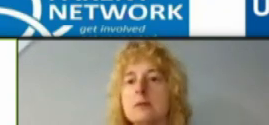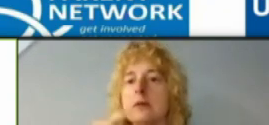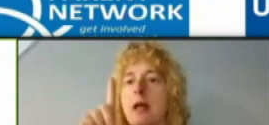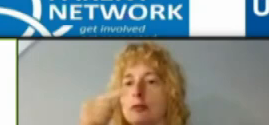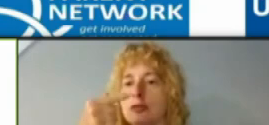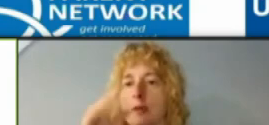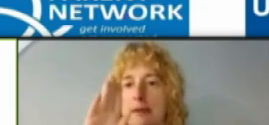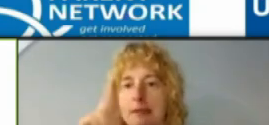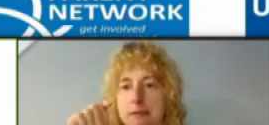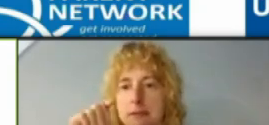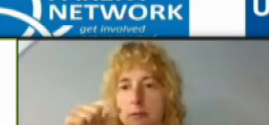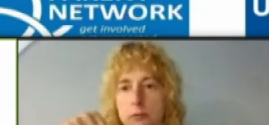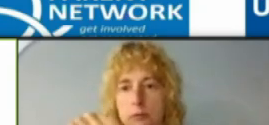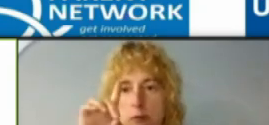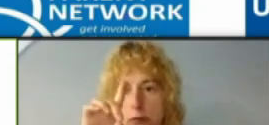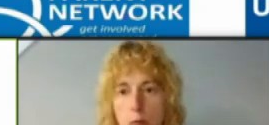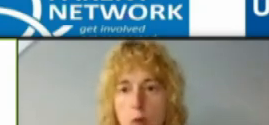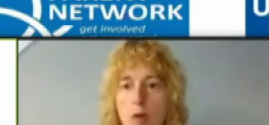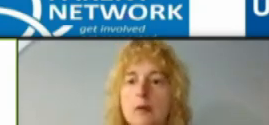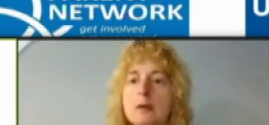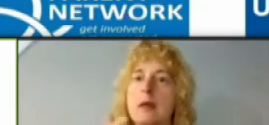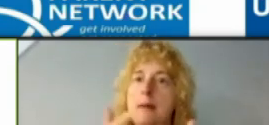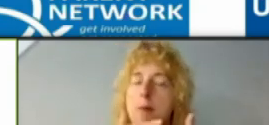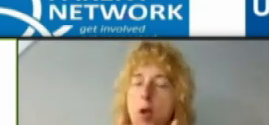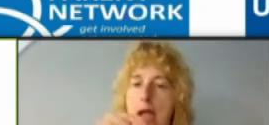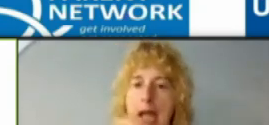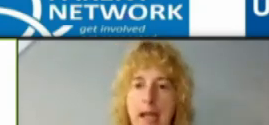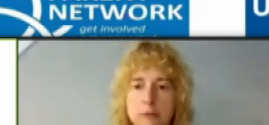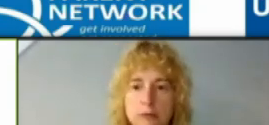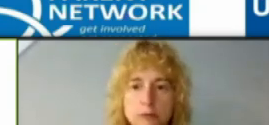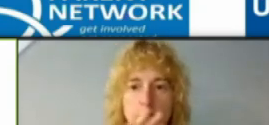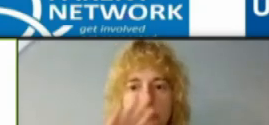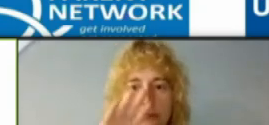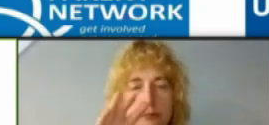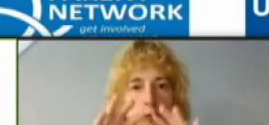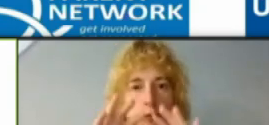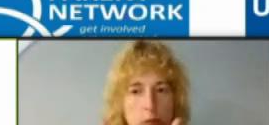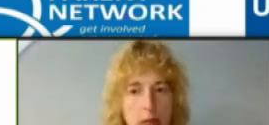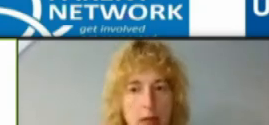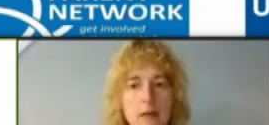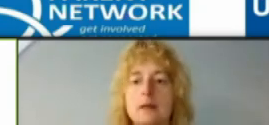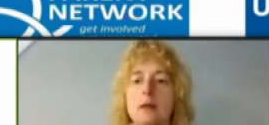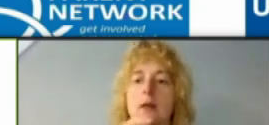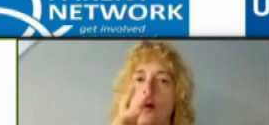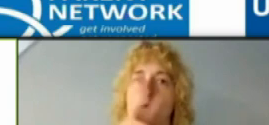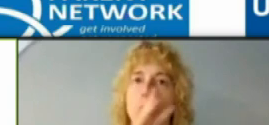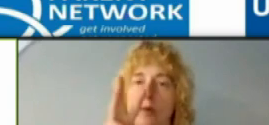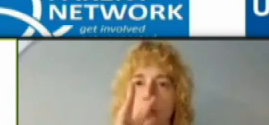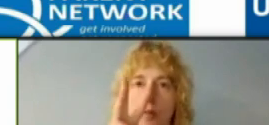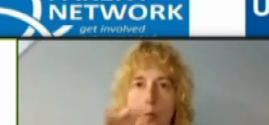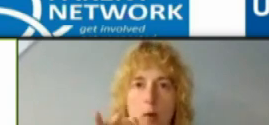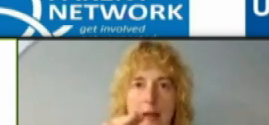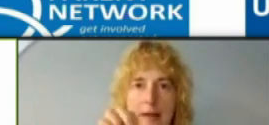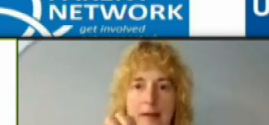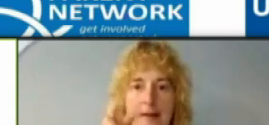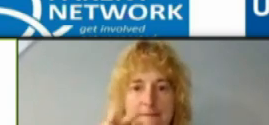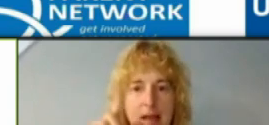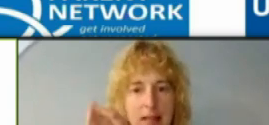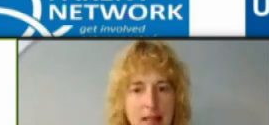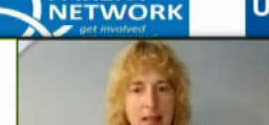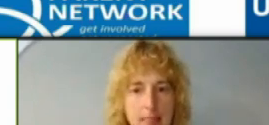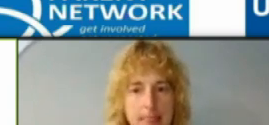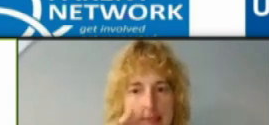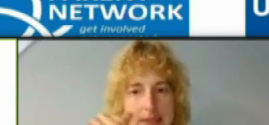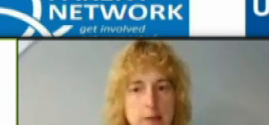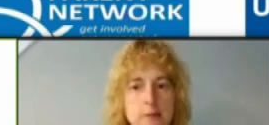Cancer Society, St. Patrick's Senior Center, Western Wayne Family Health Centers, the Detroit Parent Network, the